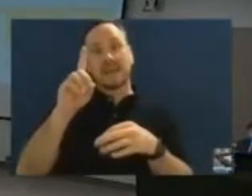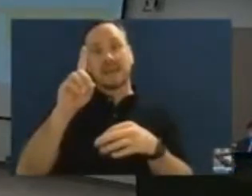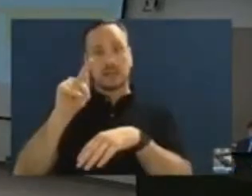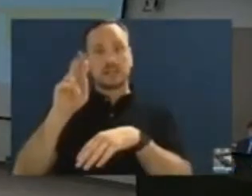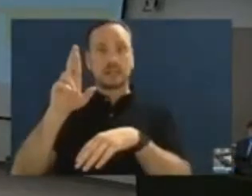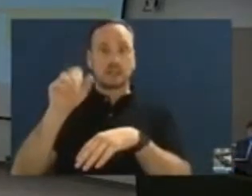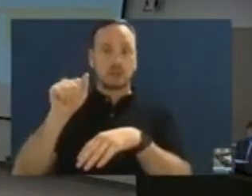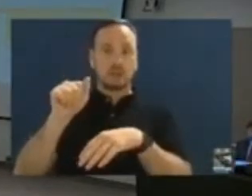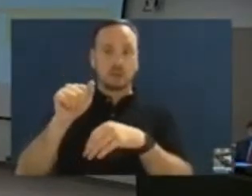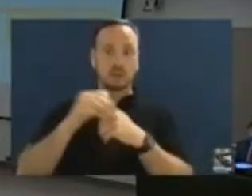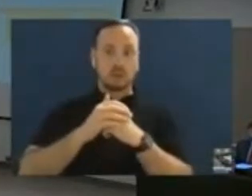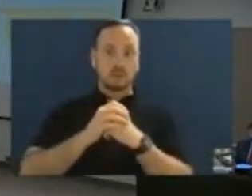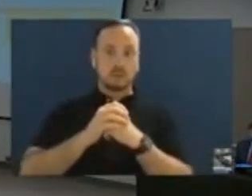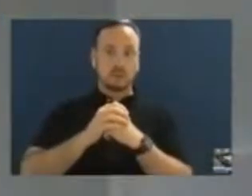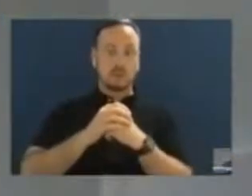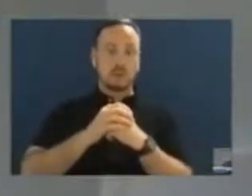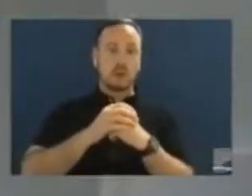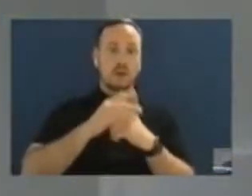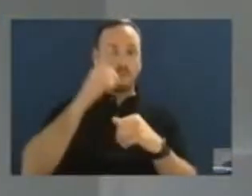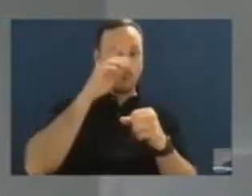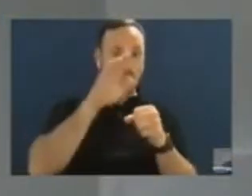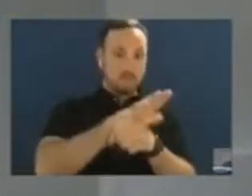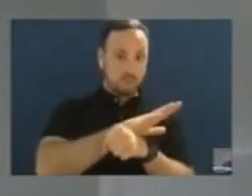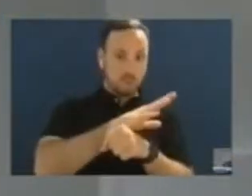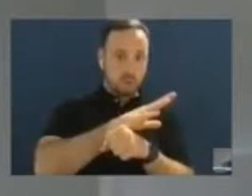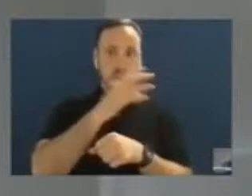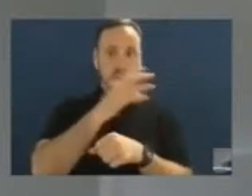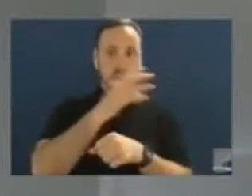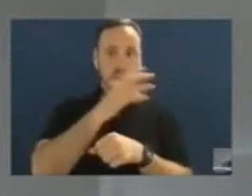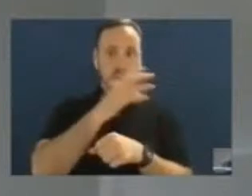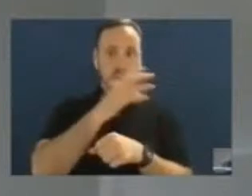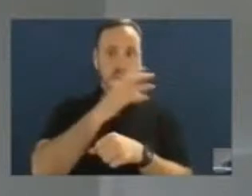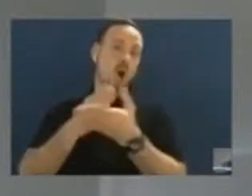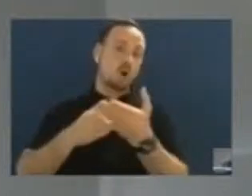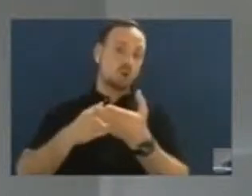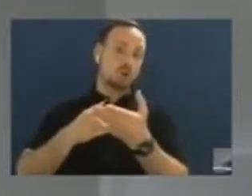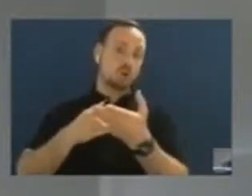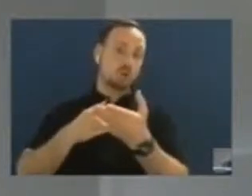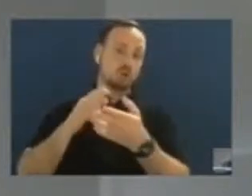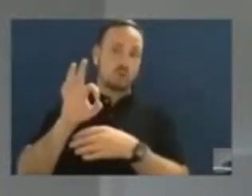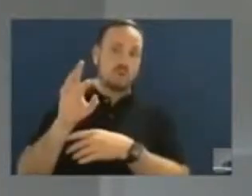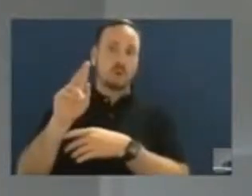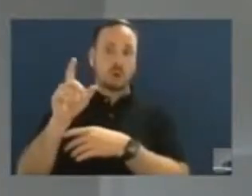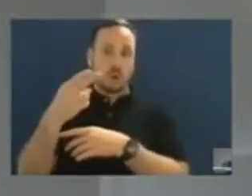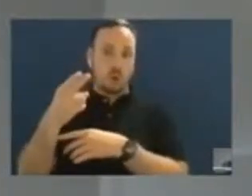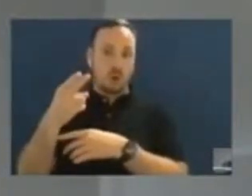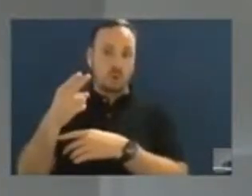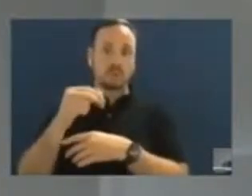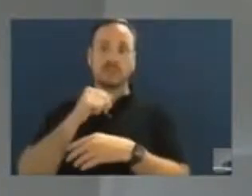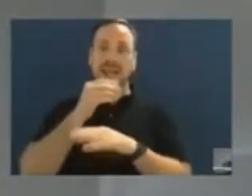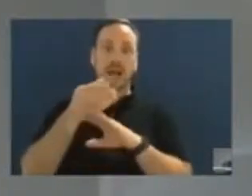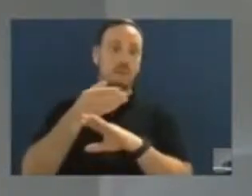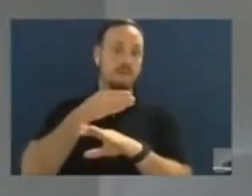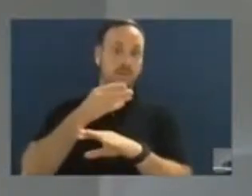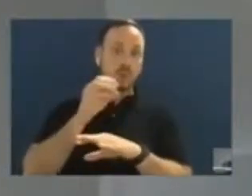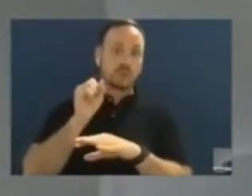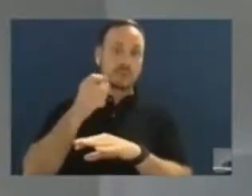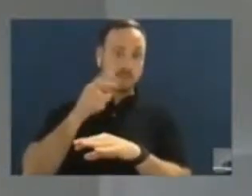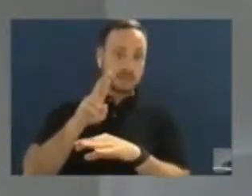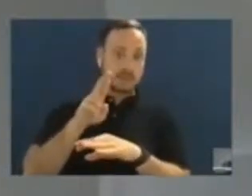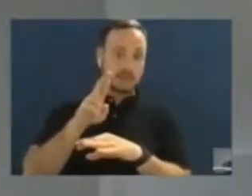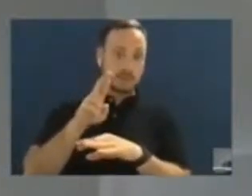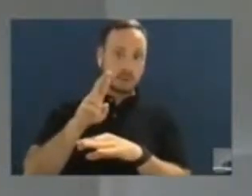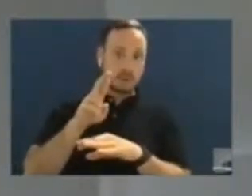and partial furloughs. Employees may not be furloughed before September 21st, 2020. Additionally, the